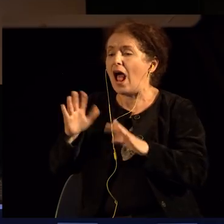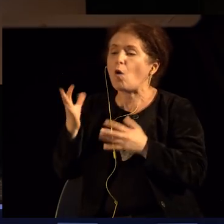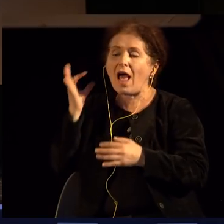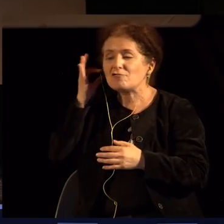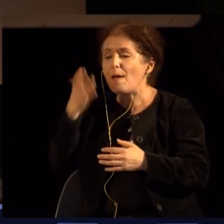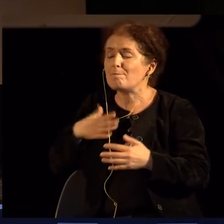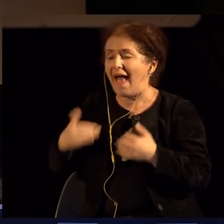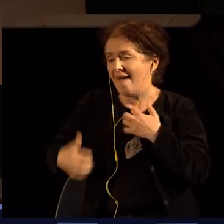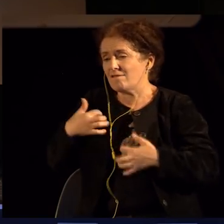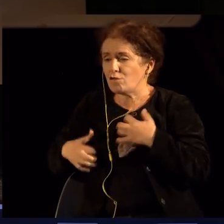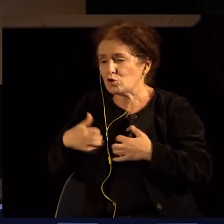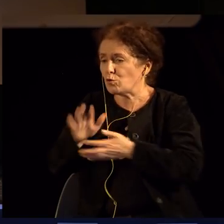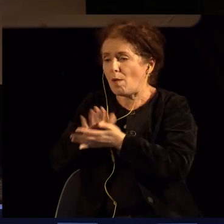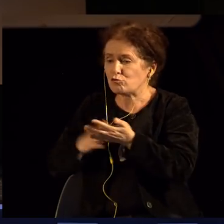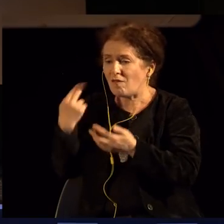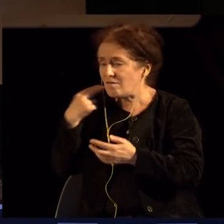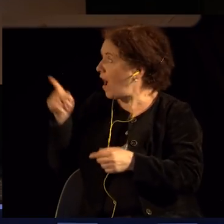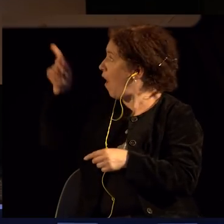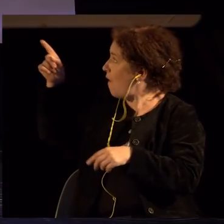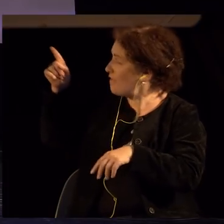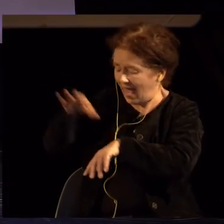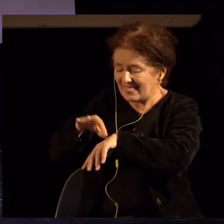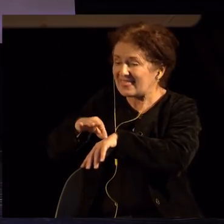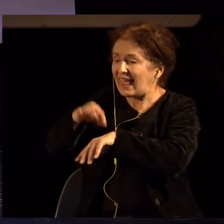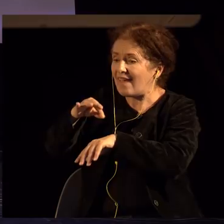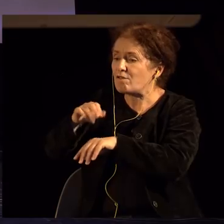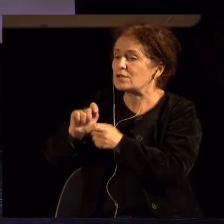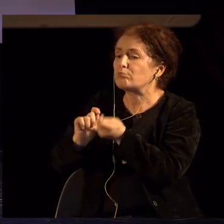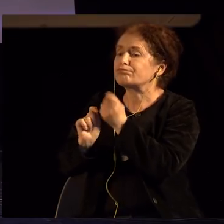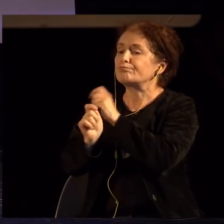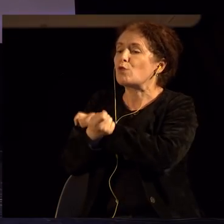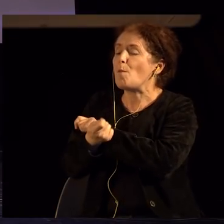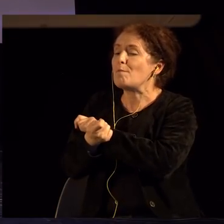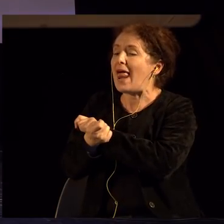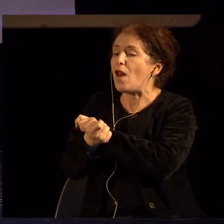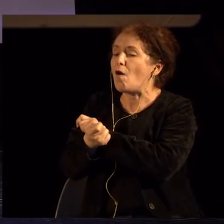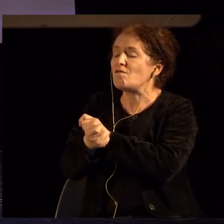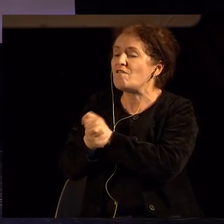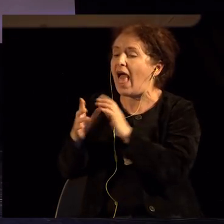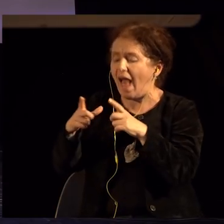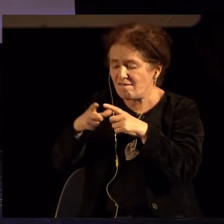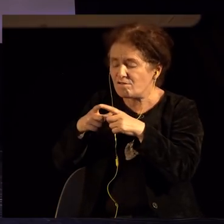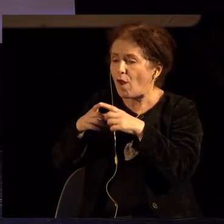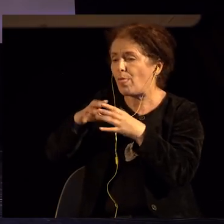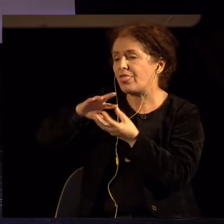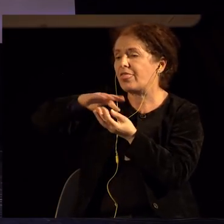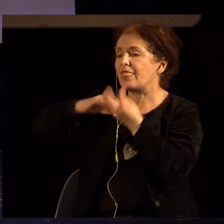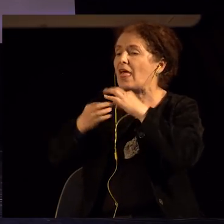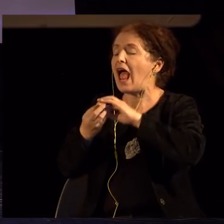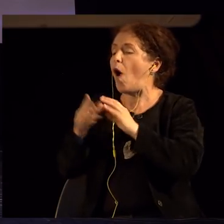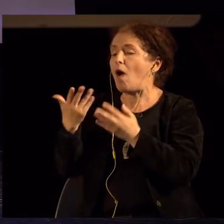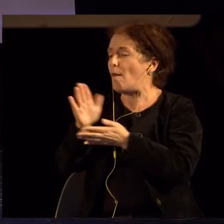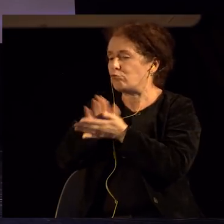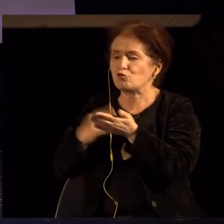tissue is what? It changes the shape of the genitals when you get aroused. To allow you to